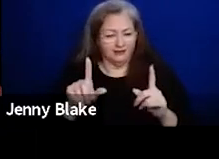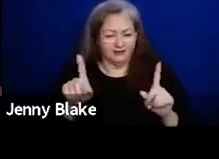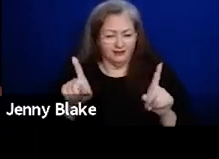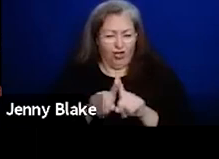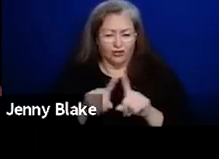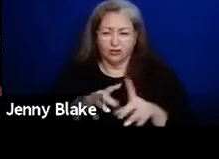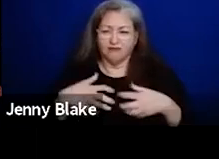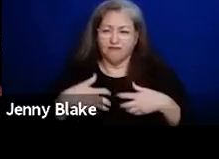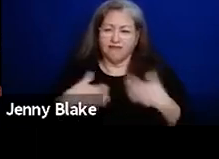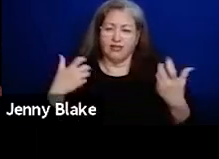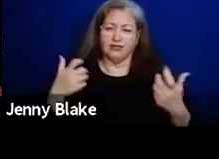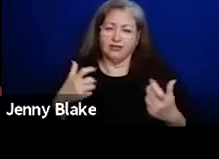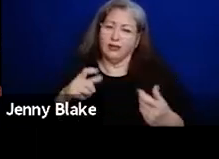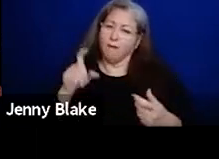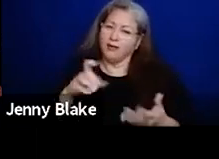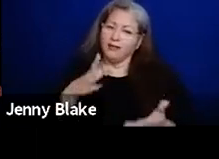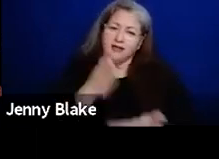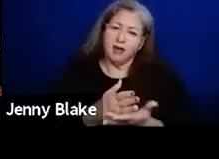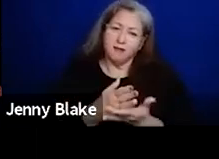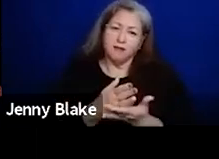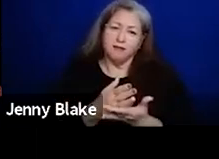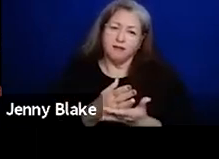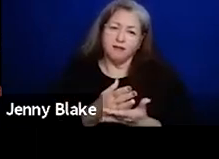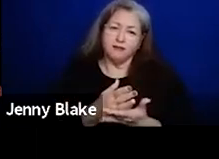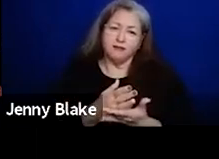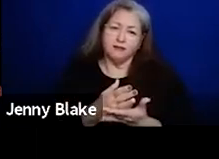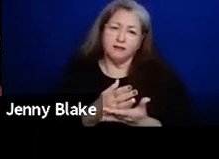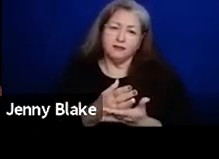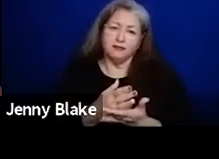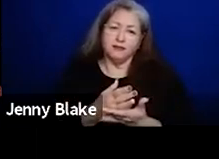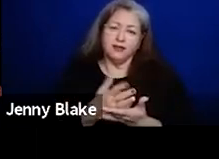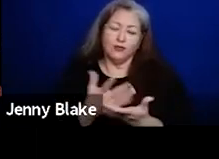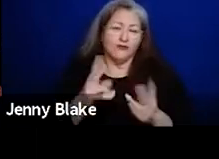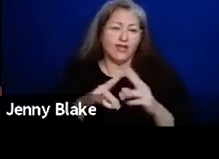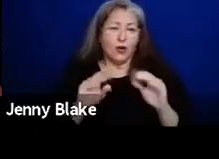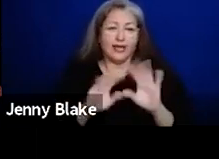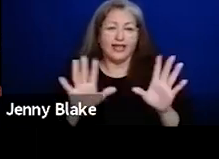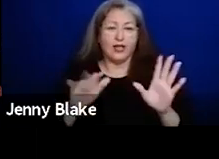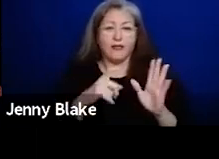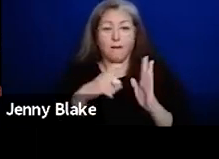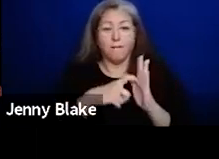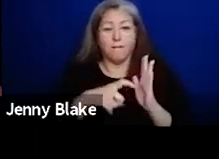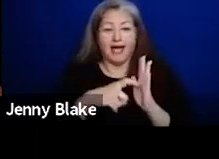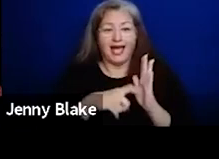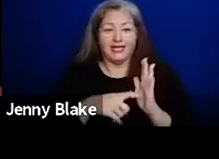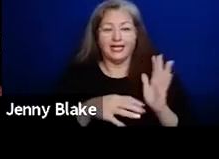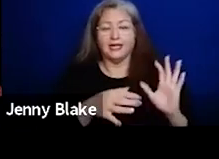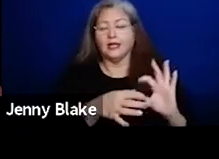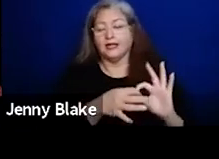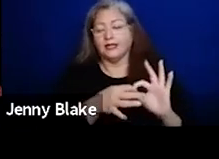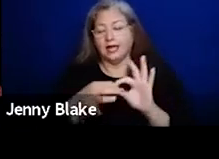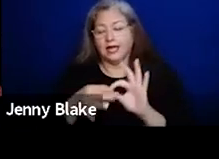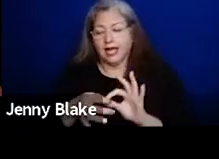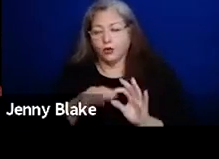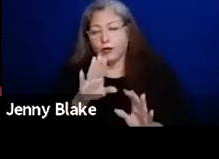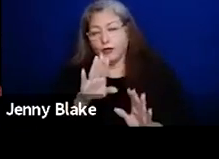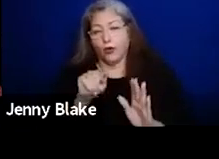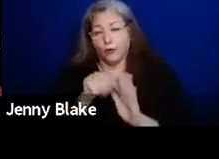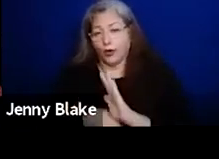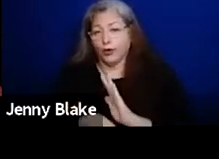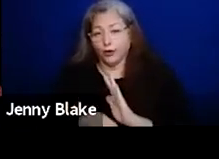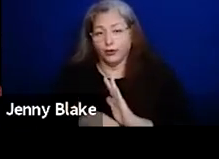must stop. It's just, it was so clear that the mining was connected to her murder.